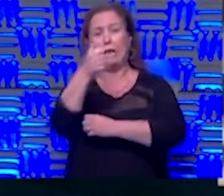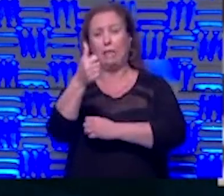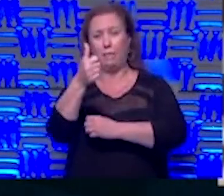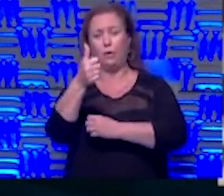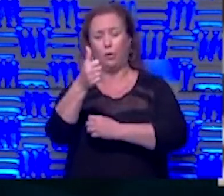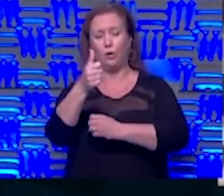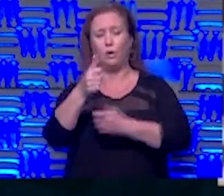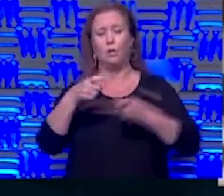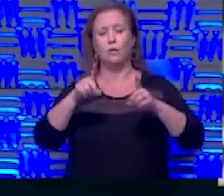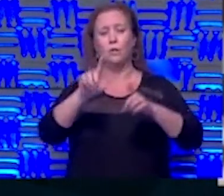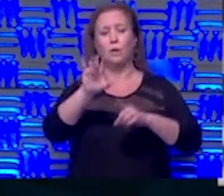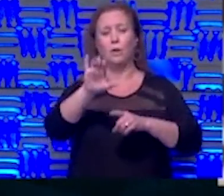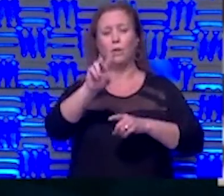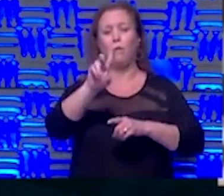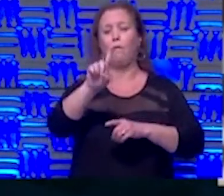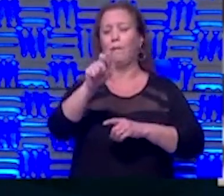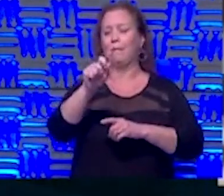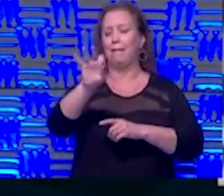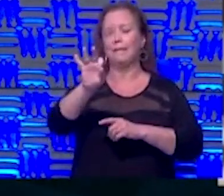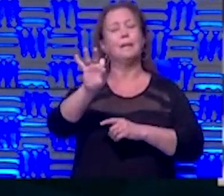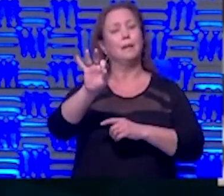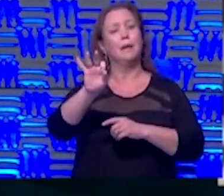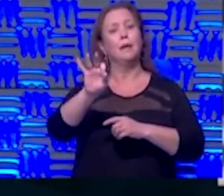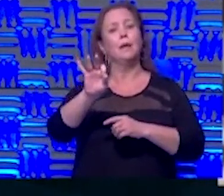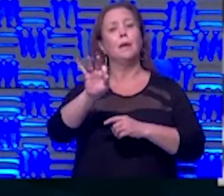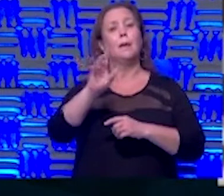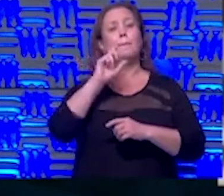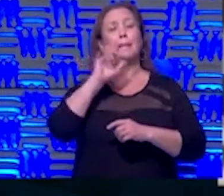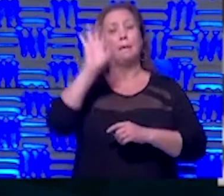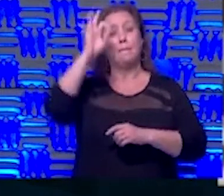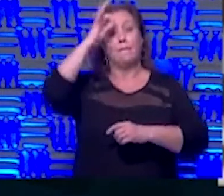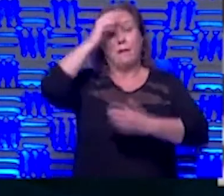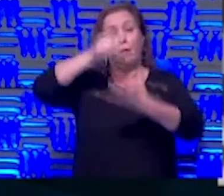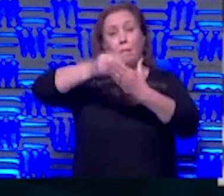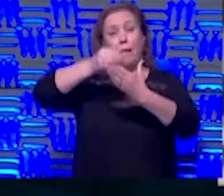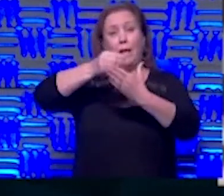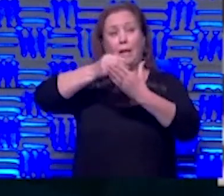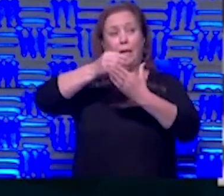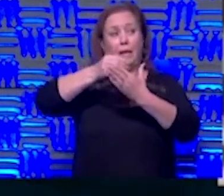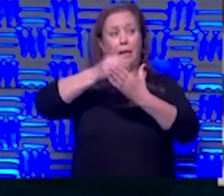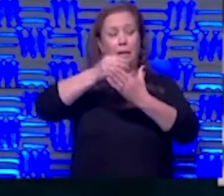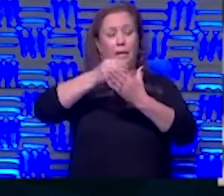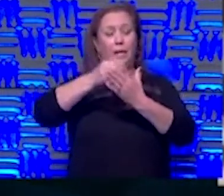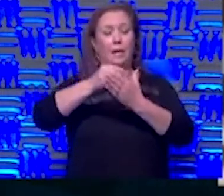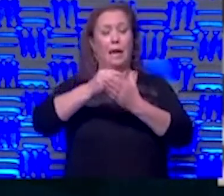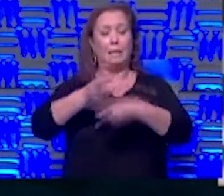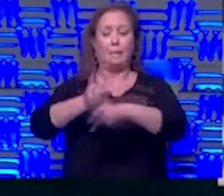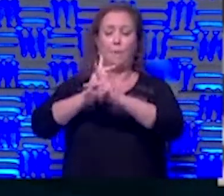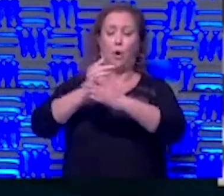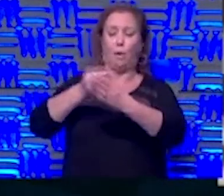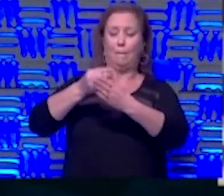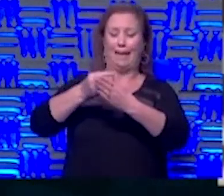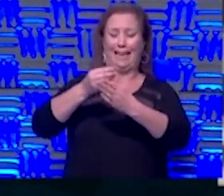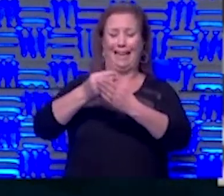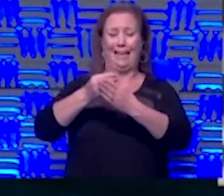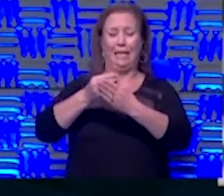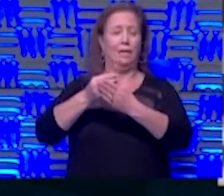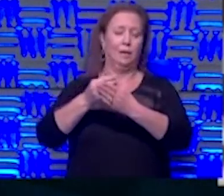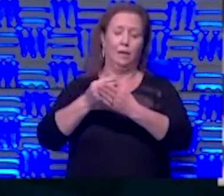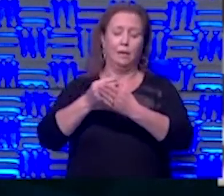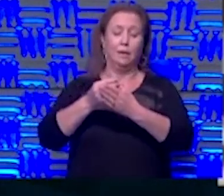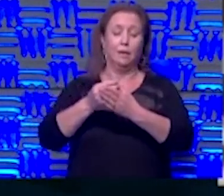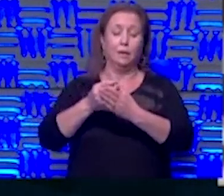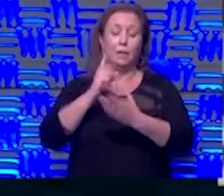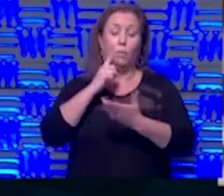during COVID-19. But the supply of federal dollars, the supply of taxpayer and borrowed money is not endless. And the way we can